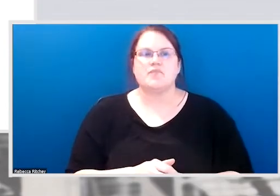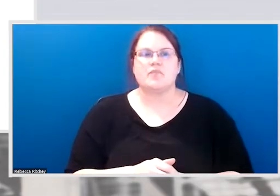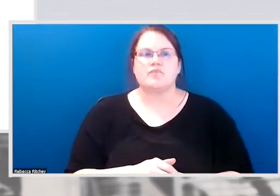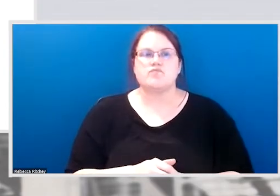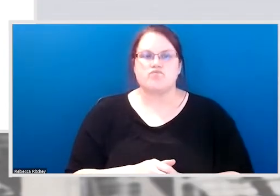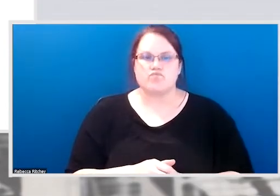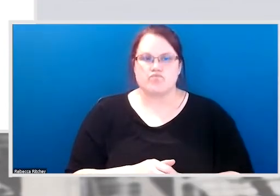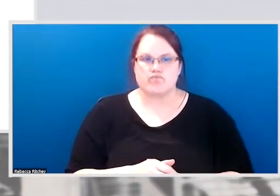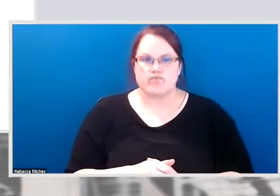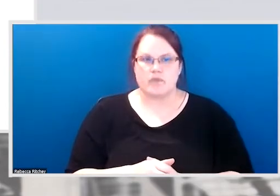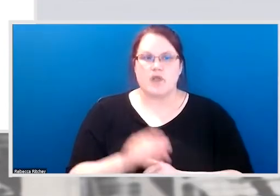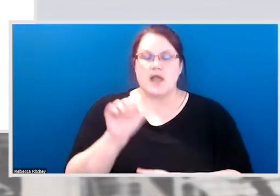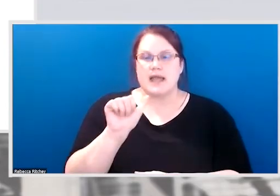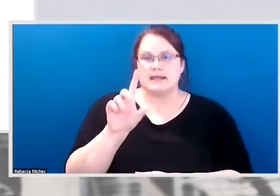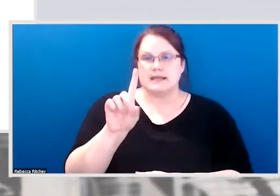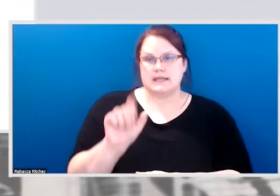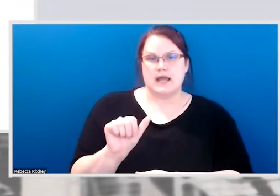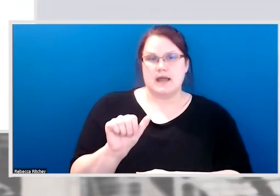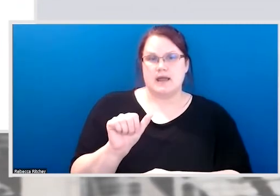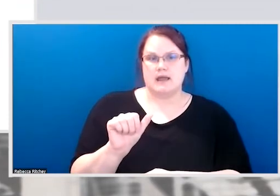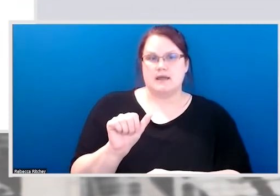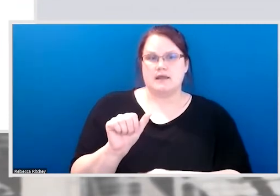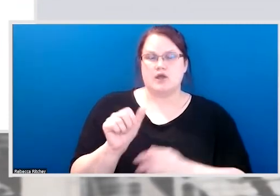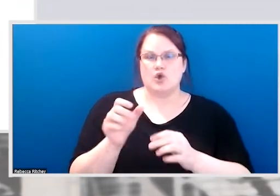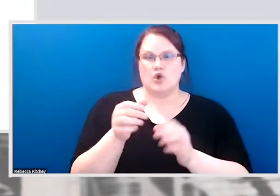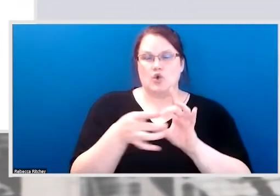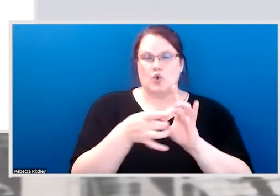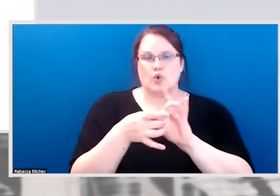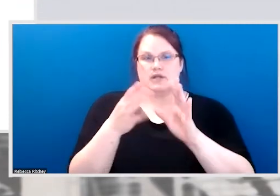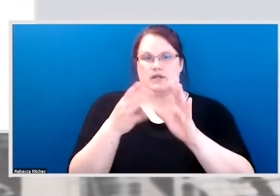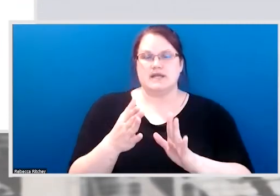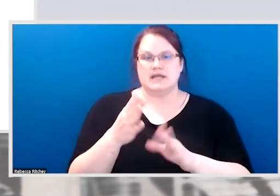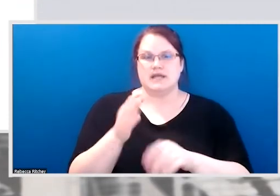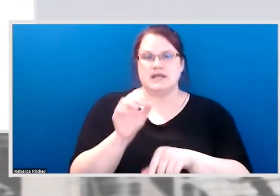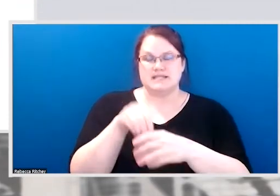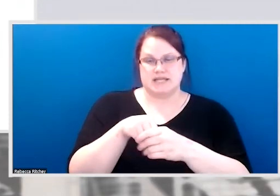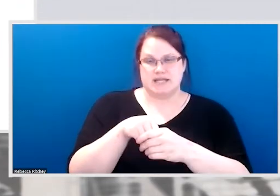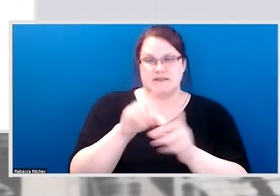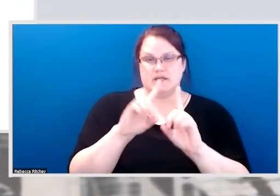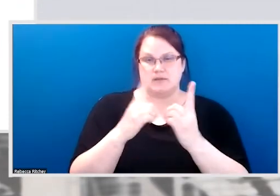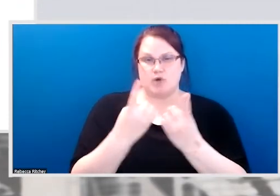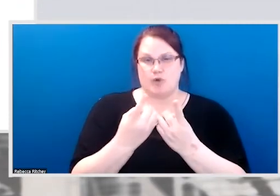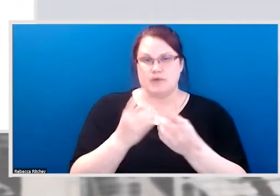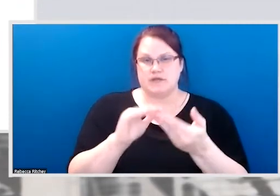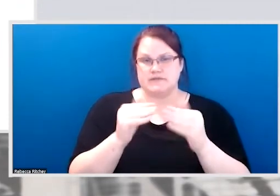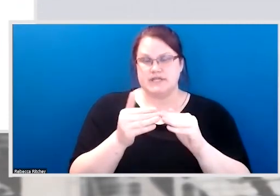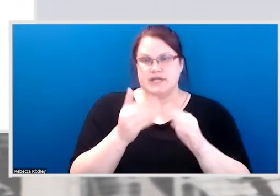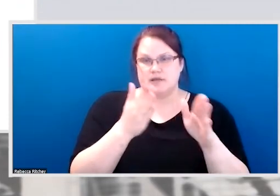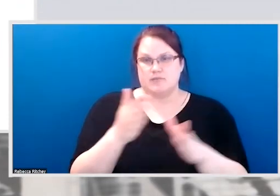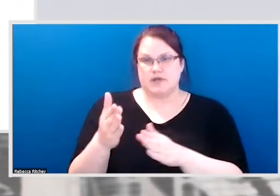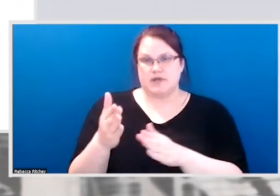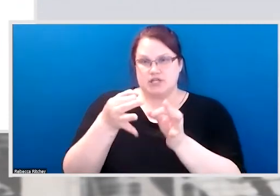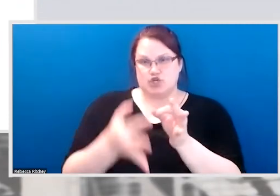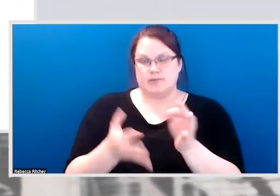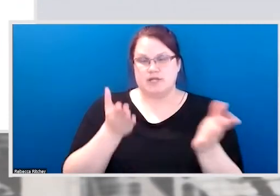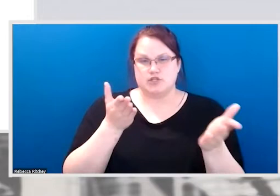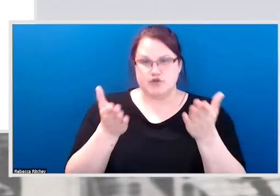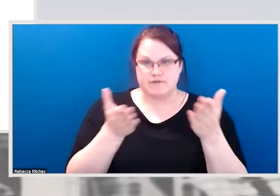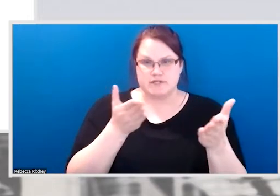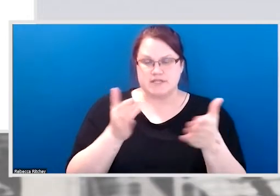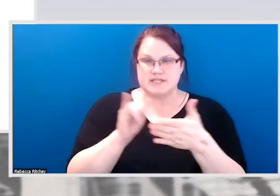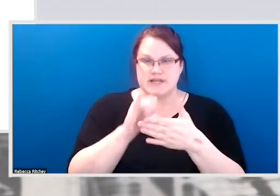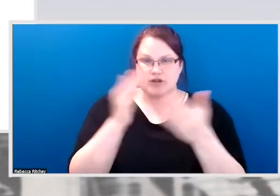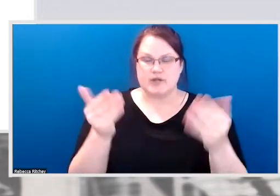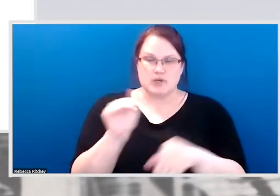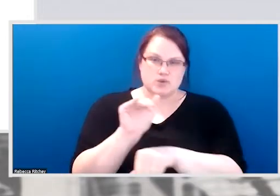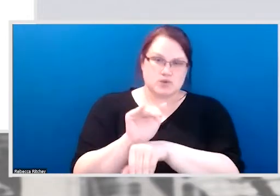so the Americans with Disabilities Act coordinator is within the Department of City Planning. And some of the things like the interpretive services that are here